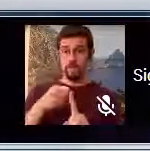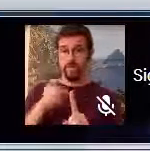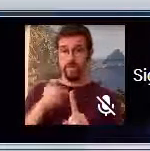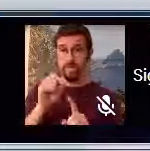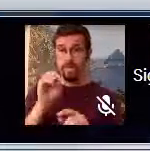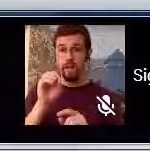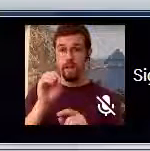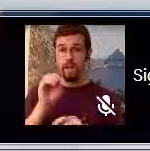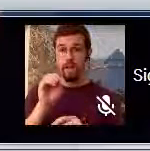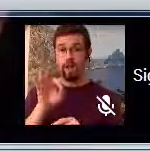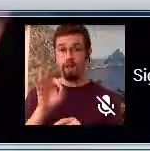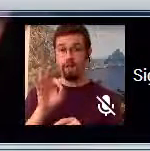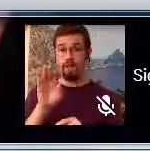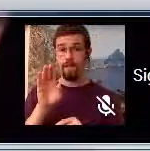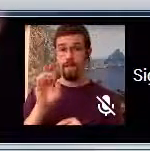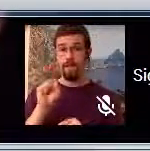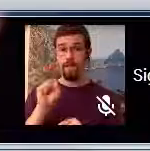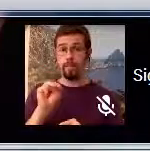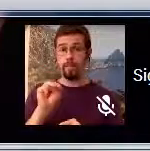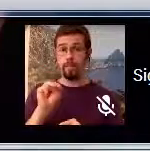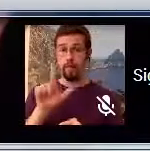moves to animation.